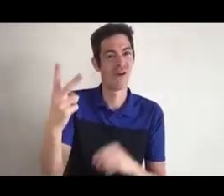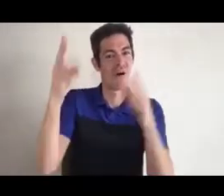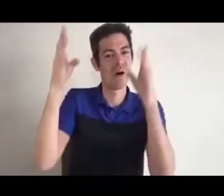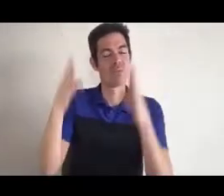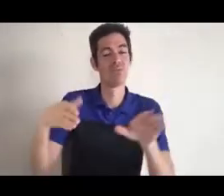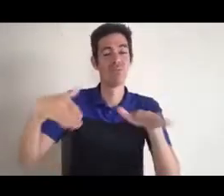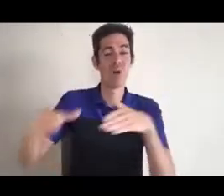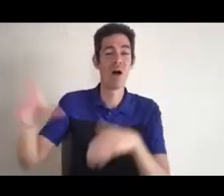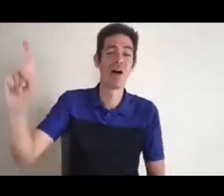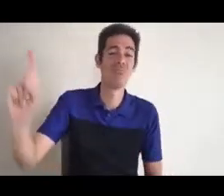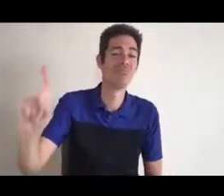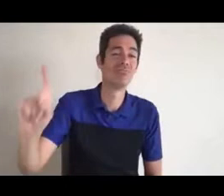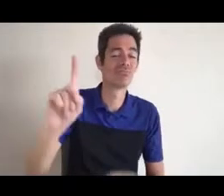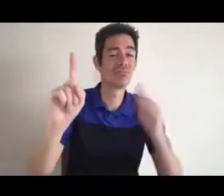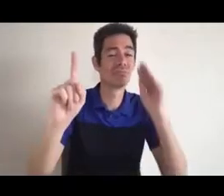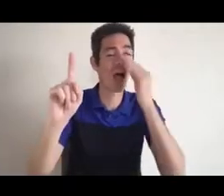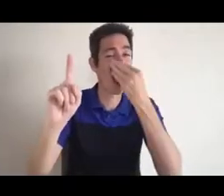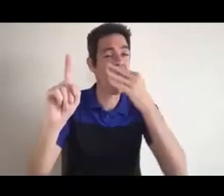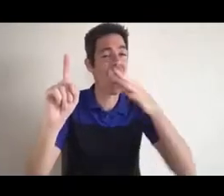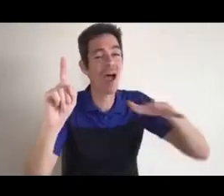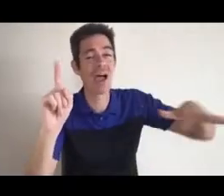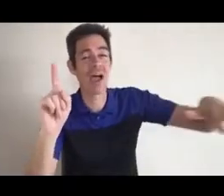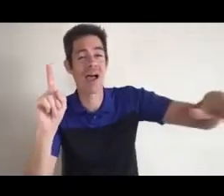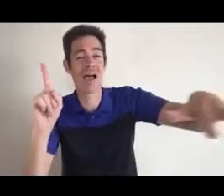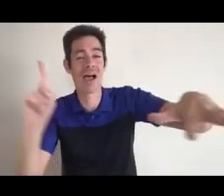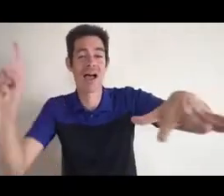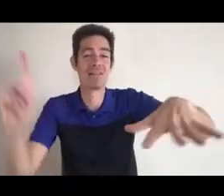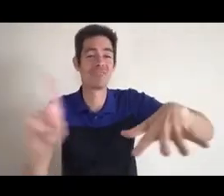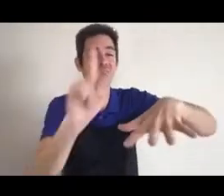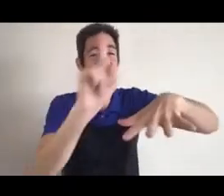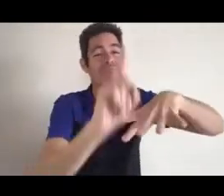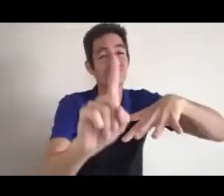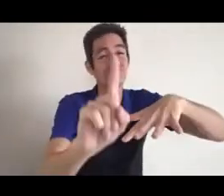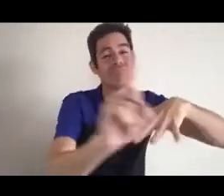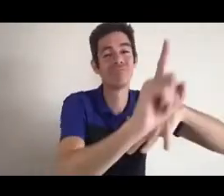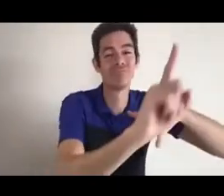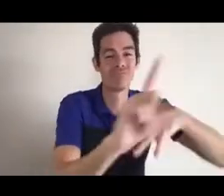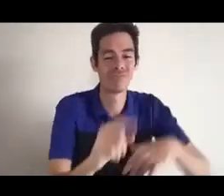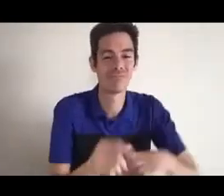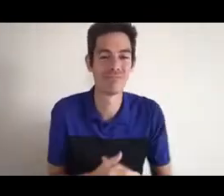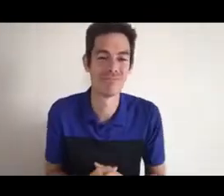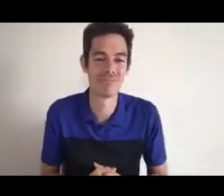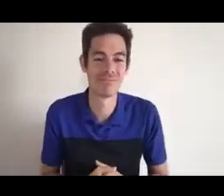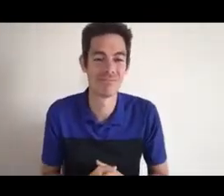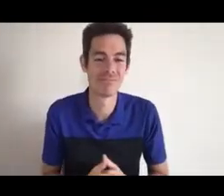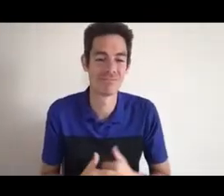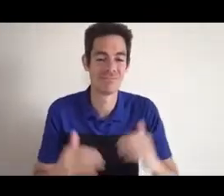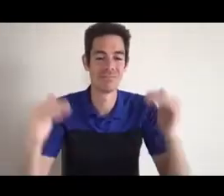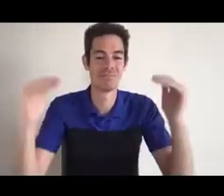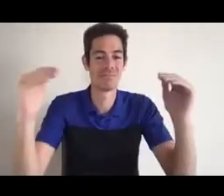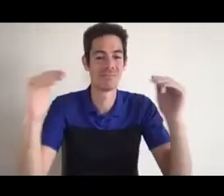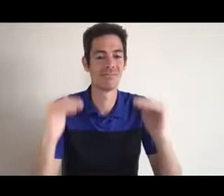Next sentence. I saw a person walking through a field of flowers.